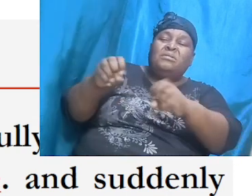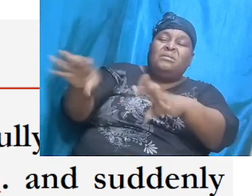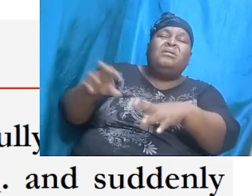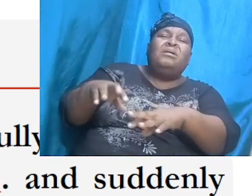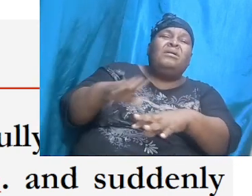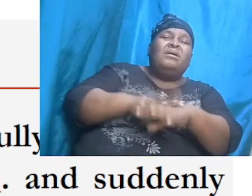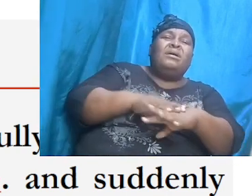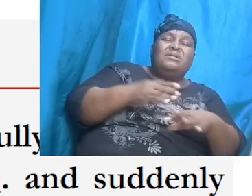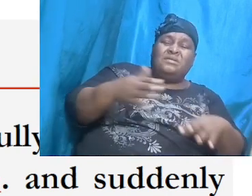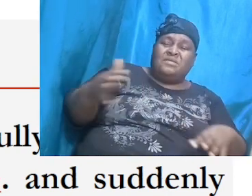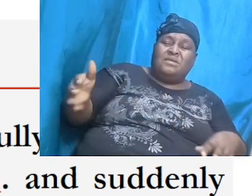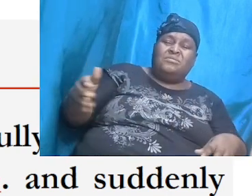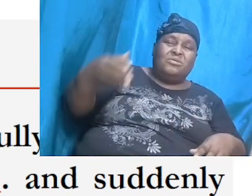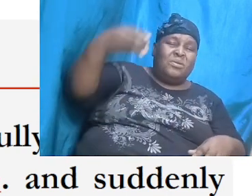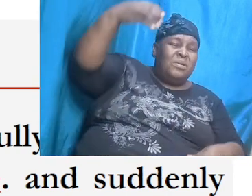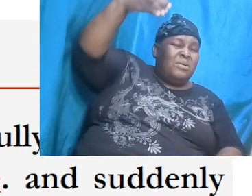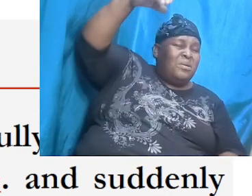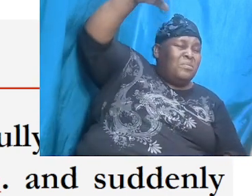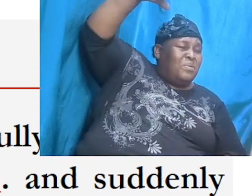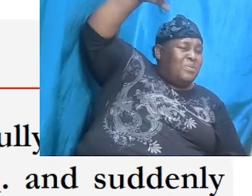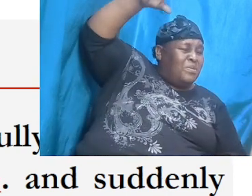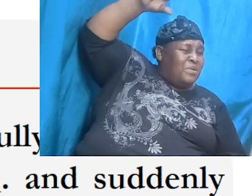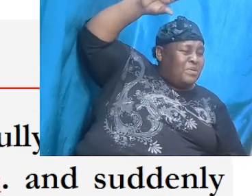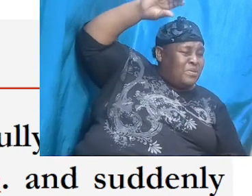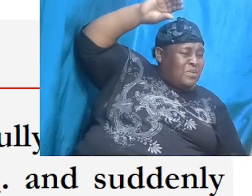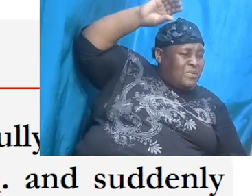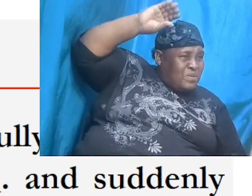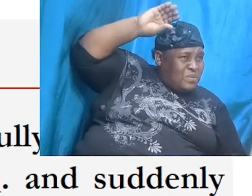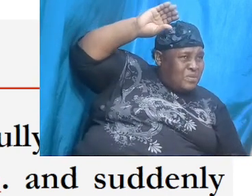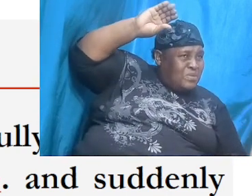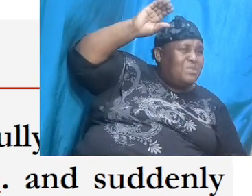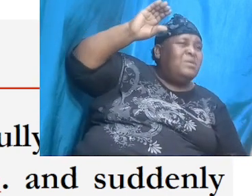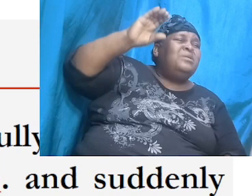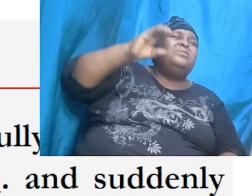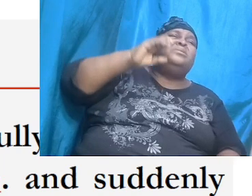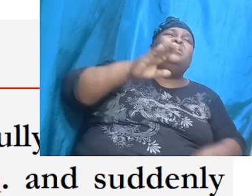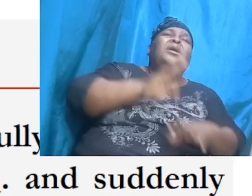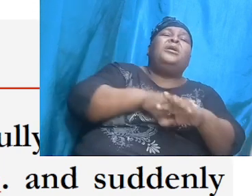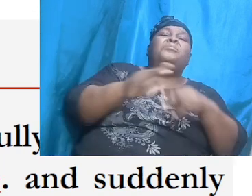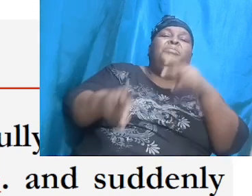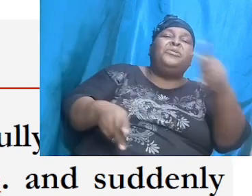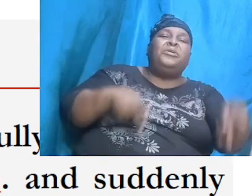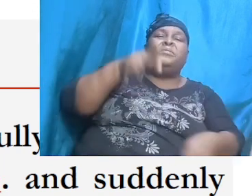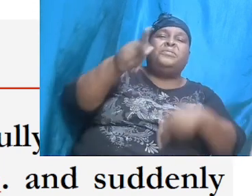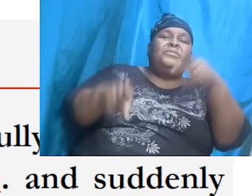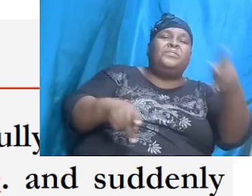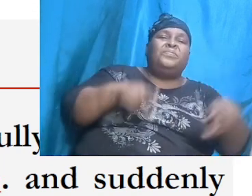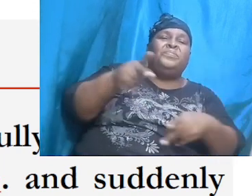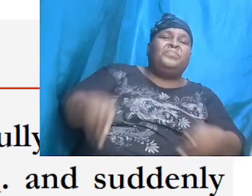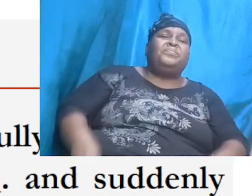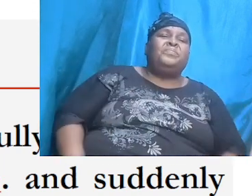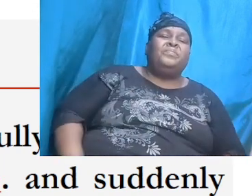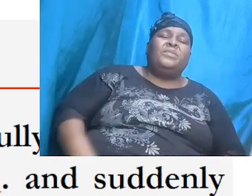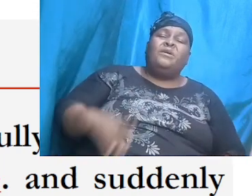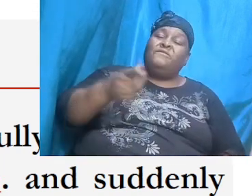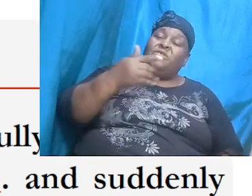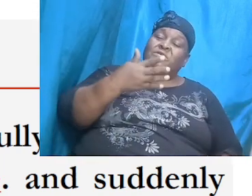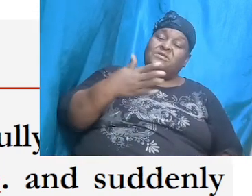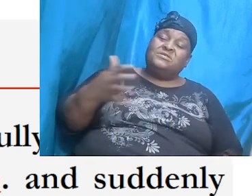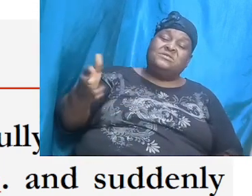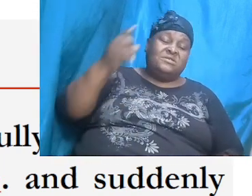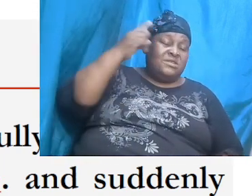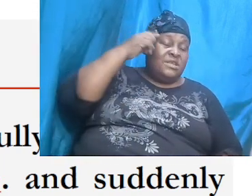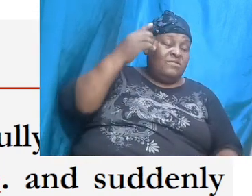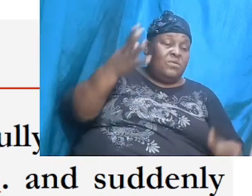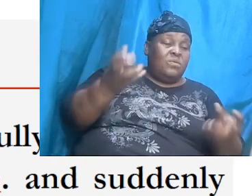but it's going to be poured out like it was upon people. And that is the first thing that David wanted us to